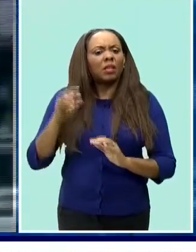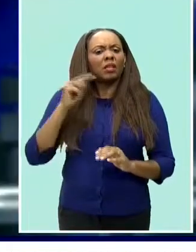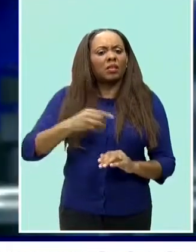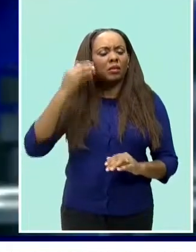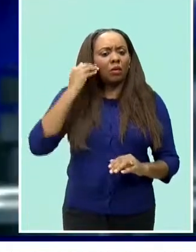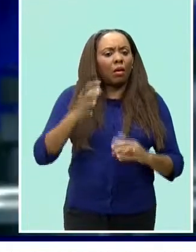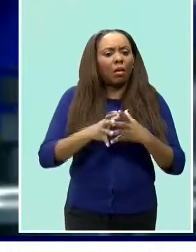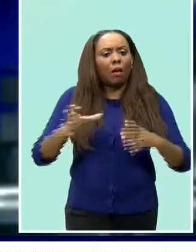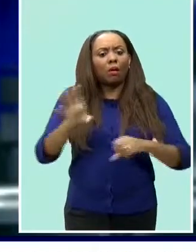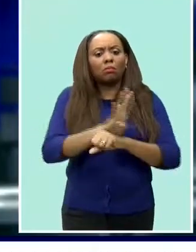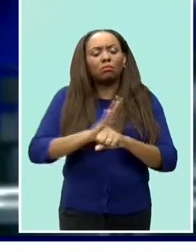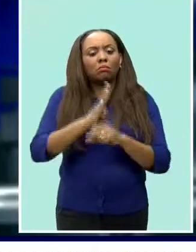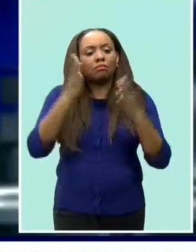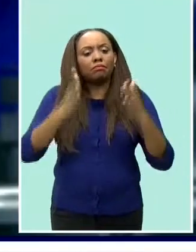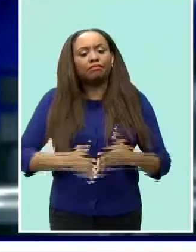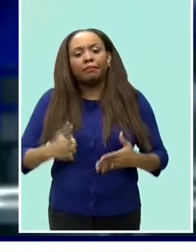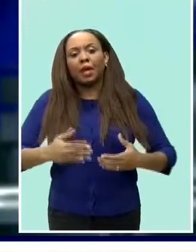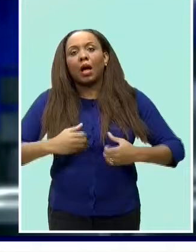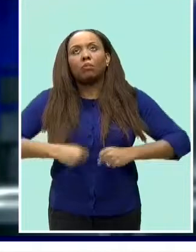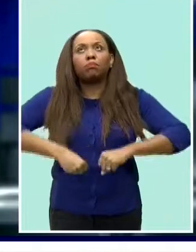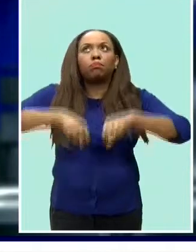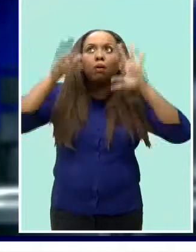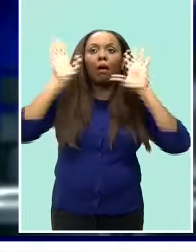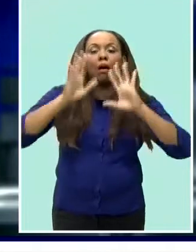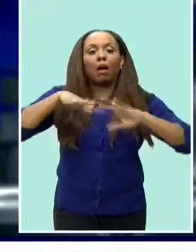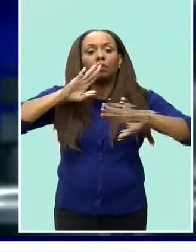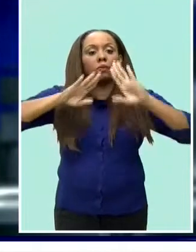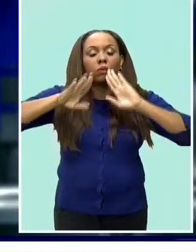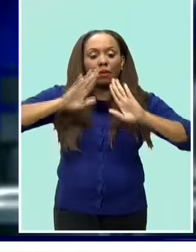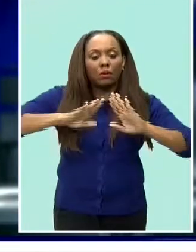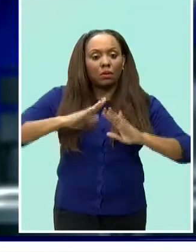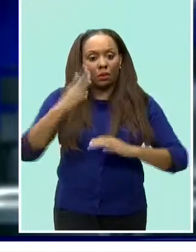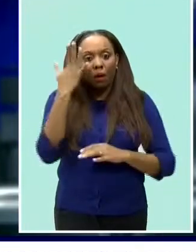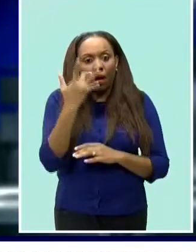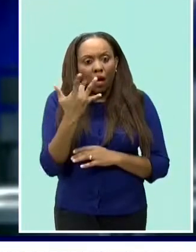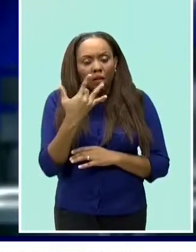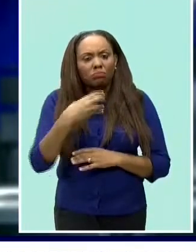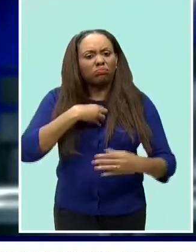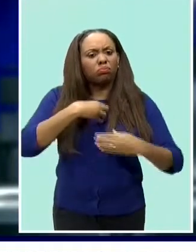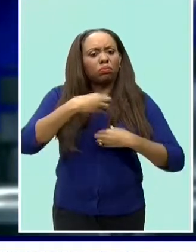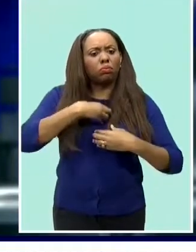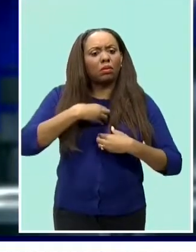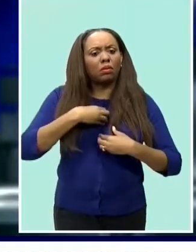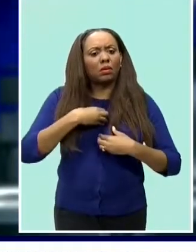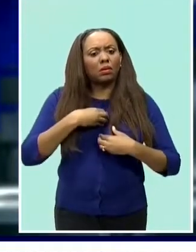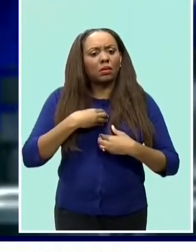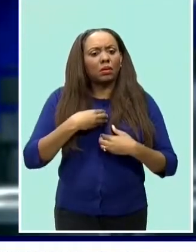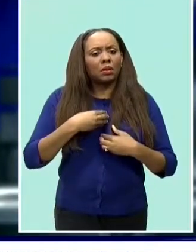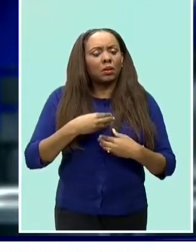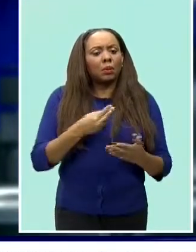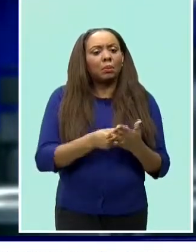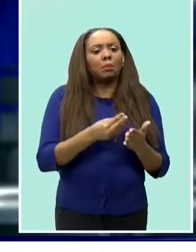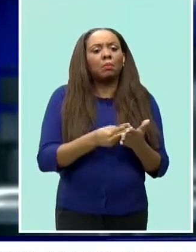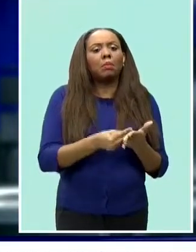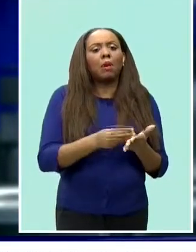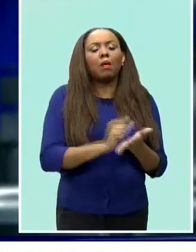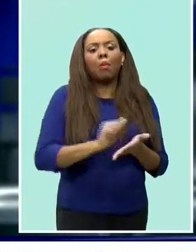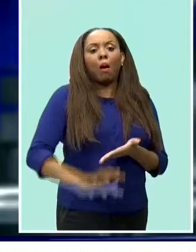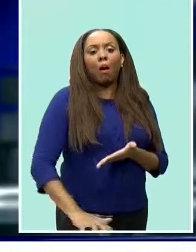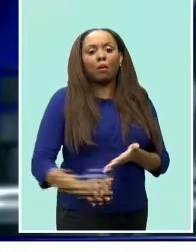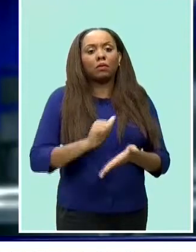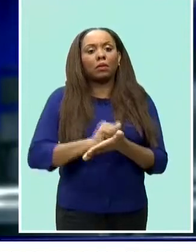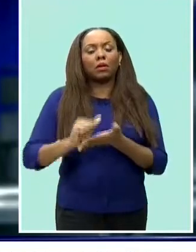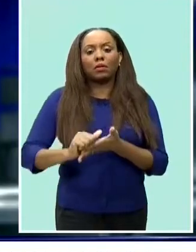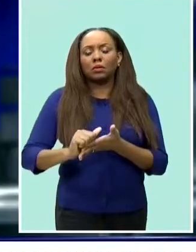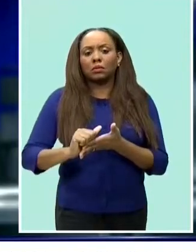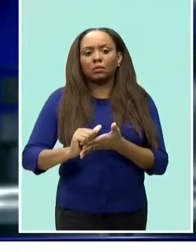Now, as you know, many Barbadians have been up in arms with numerous complaints of finding out that money had been removed from their bank accounts without their